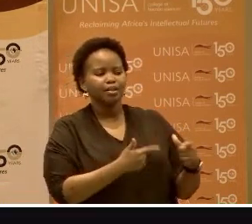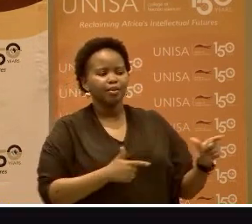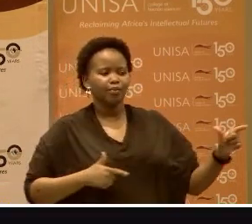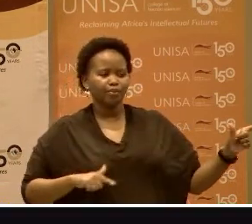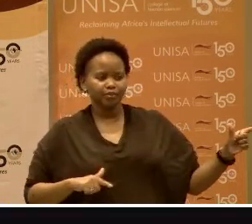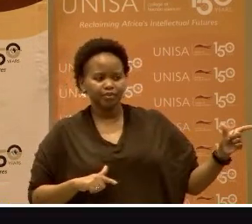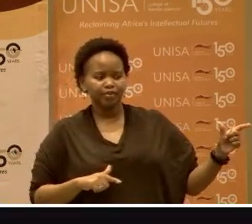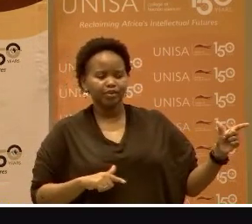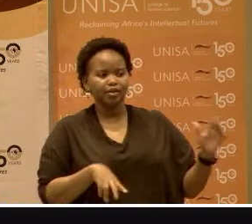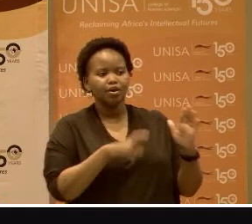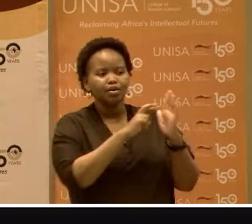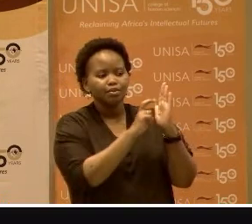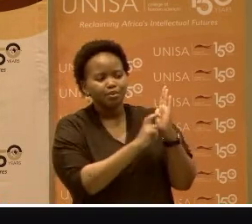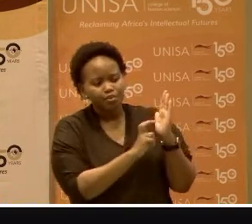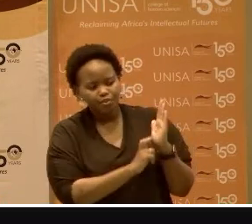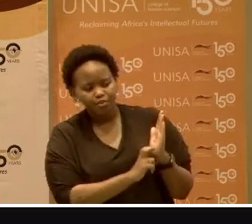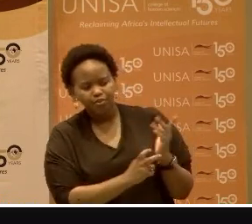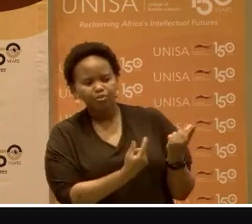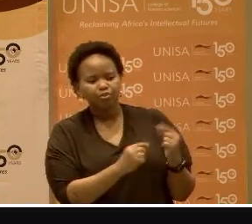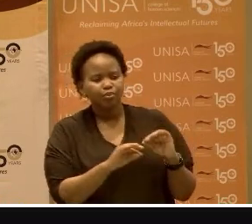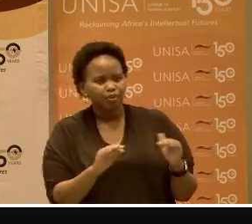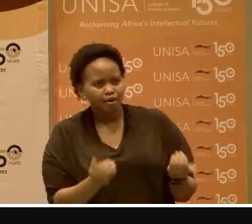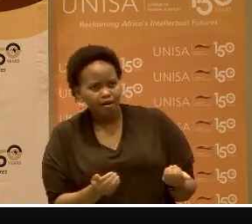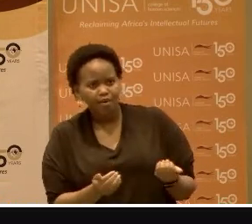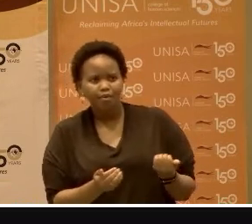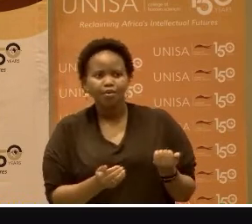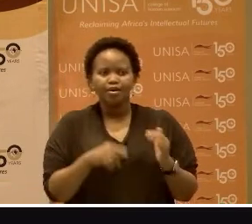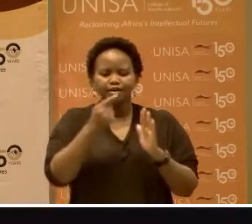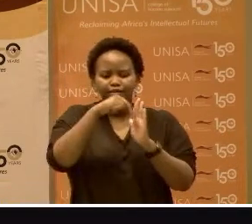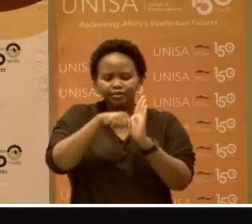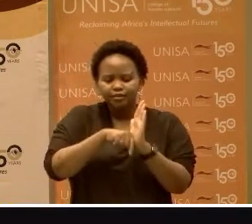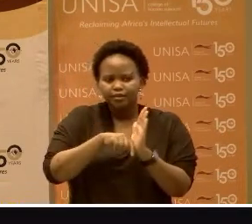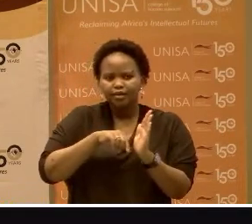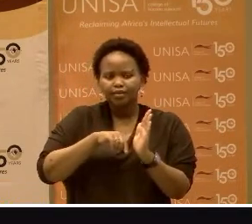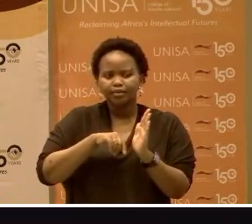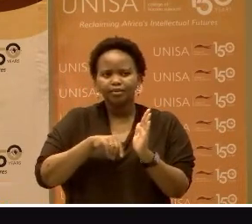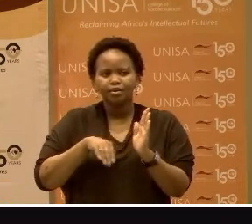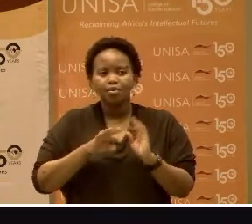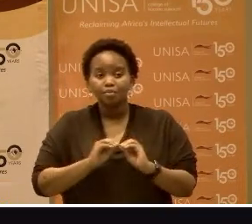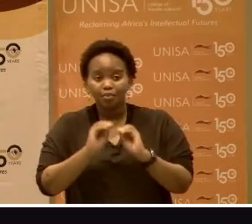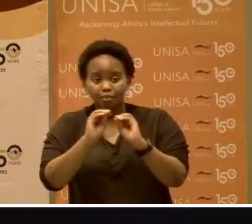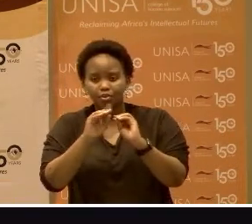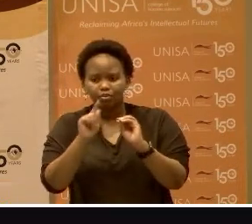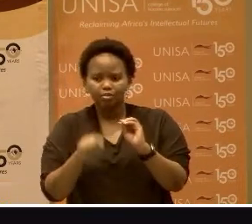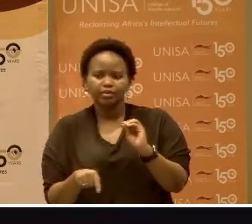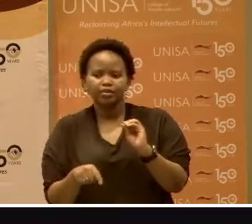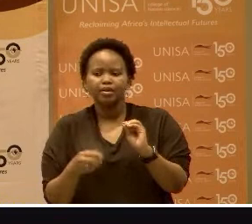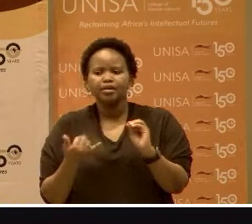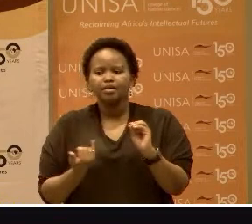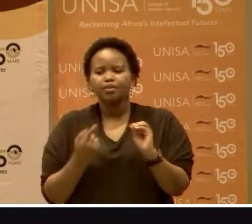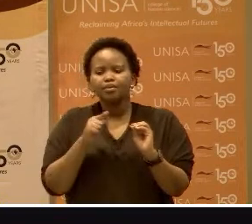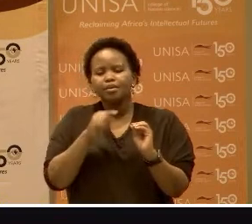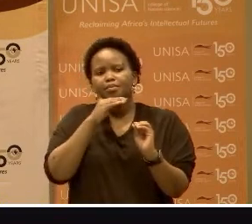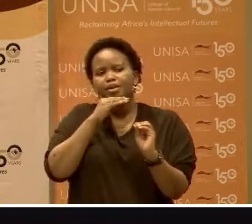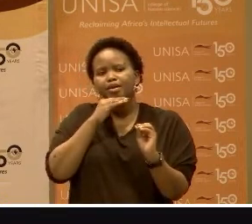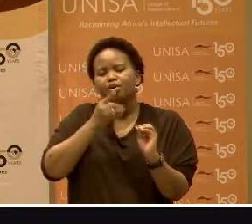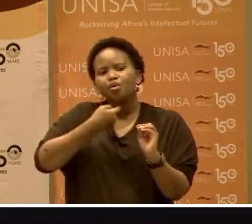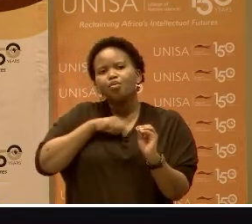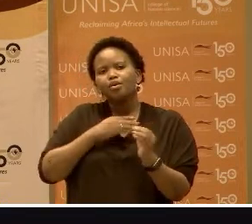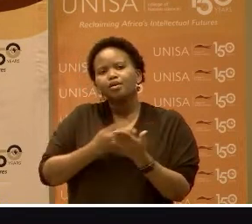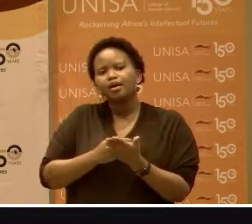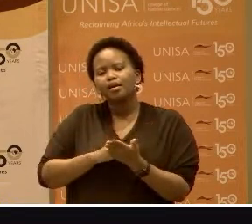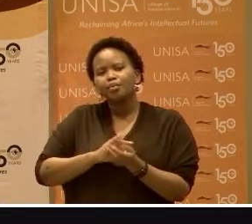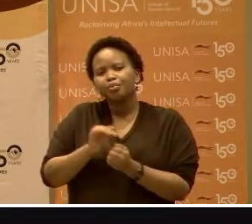and recognizes the importance of cultural heritage. So, how do we now prevent our indigenous